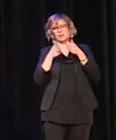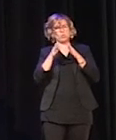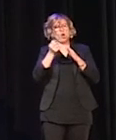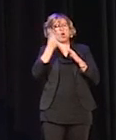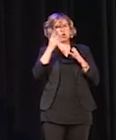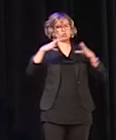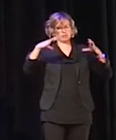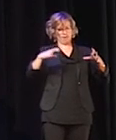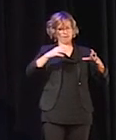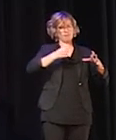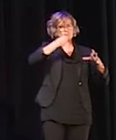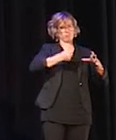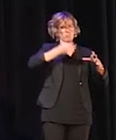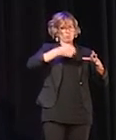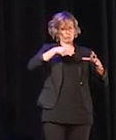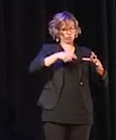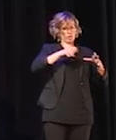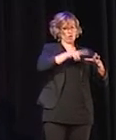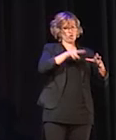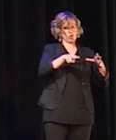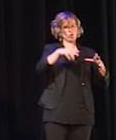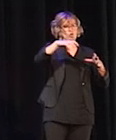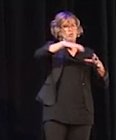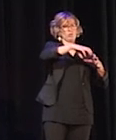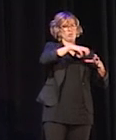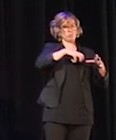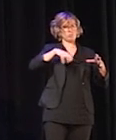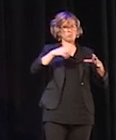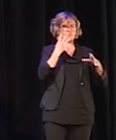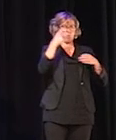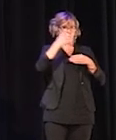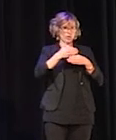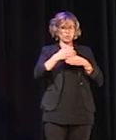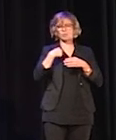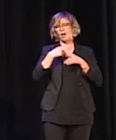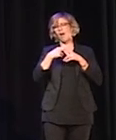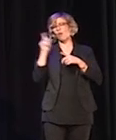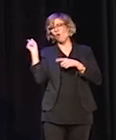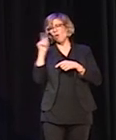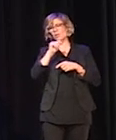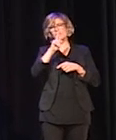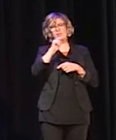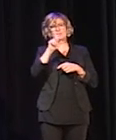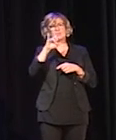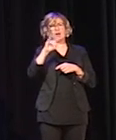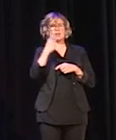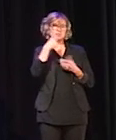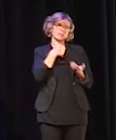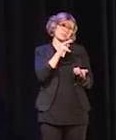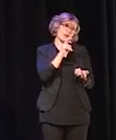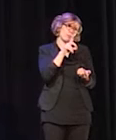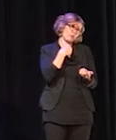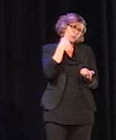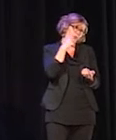windows. And I call this tunneling because I'm a nerd, and quantum tunneling is pretty cool, so I kind of think of it like that a